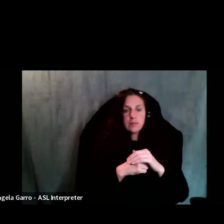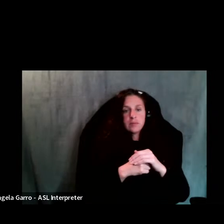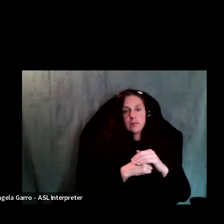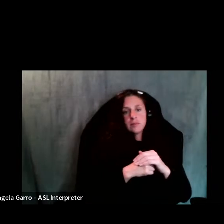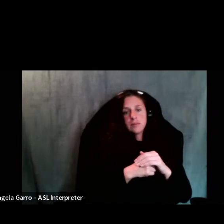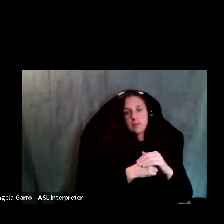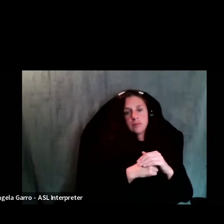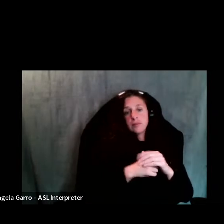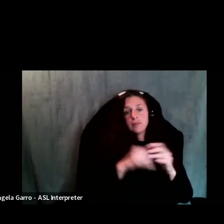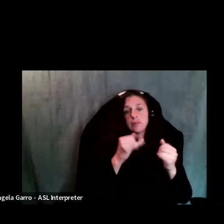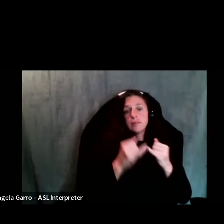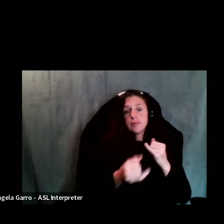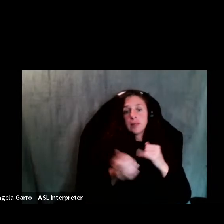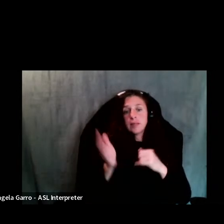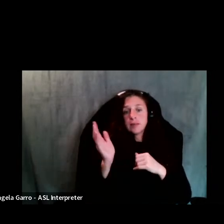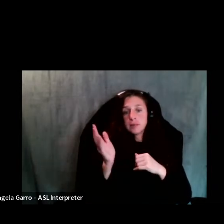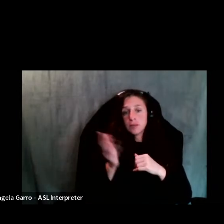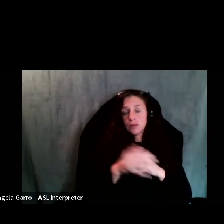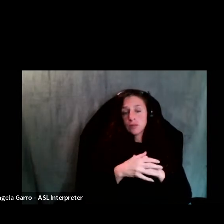Last speaker.